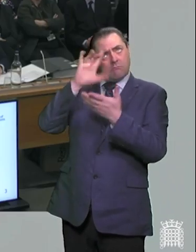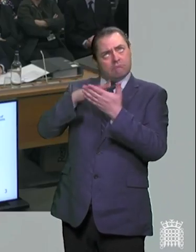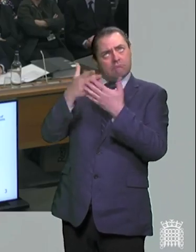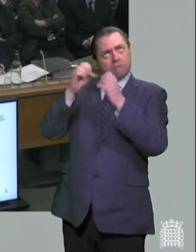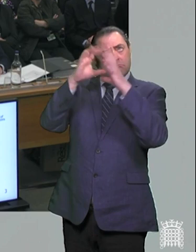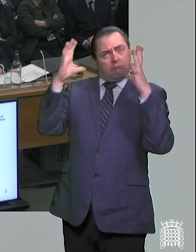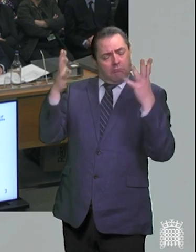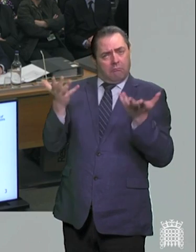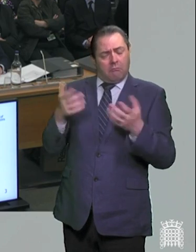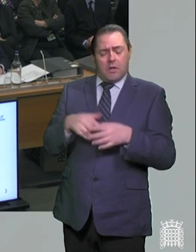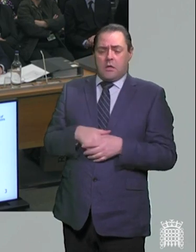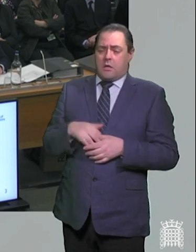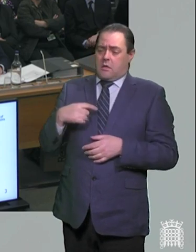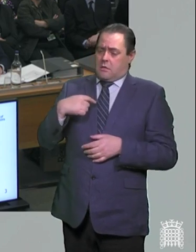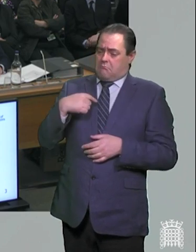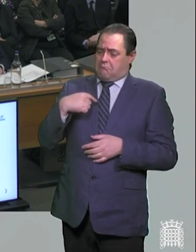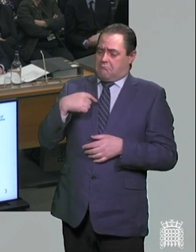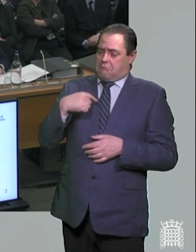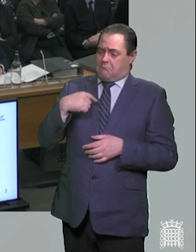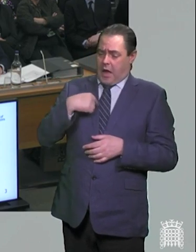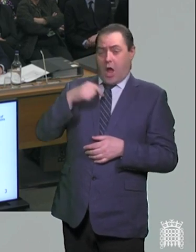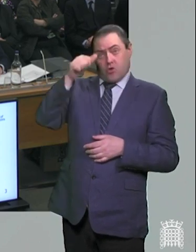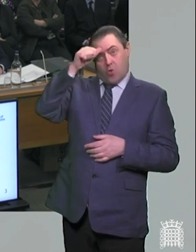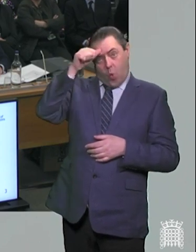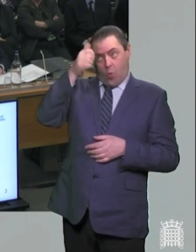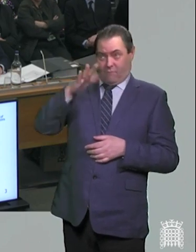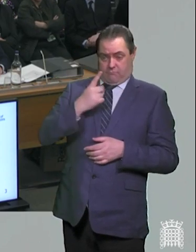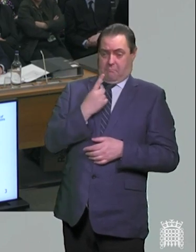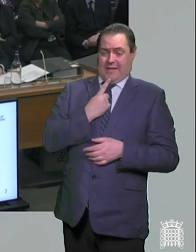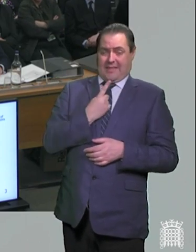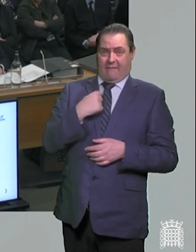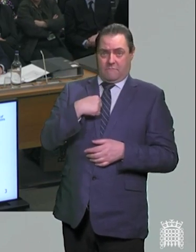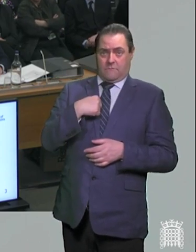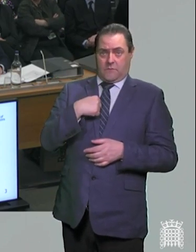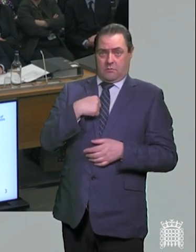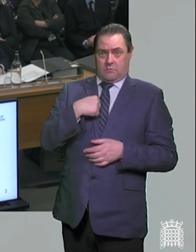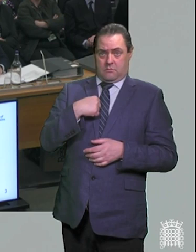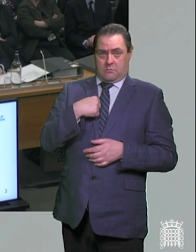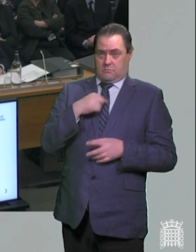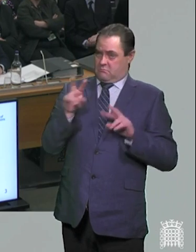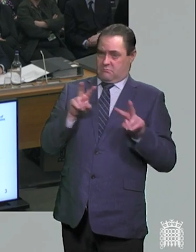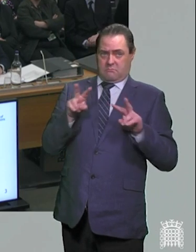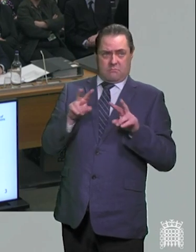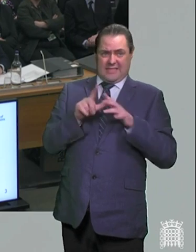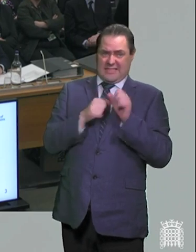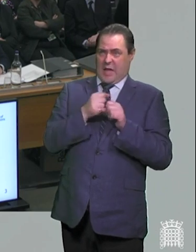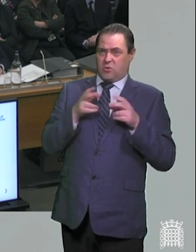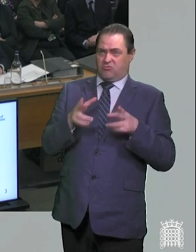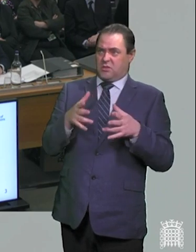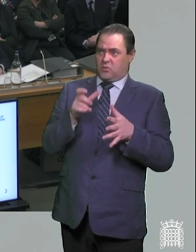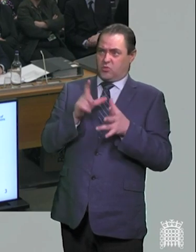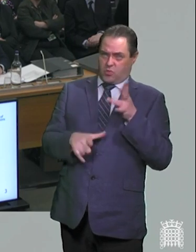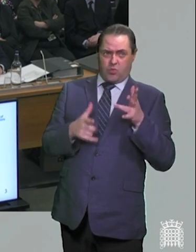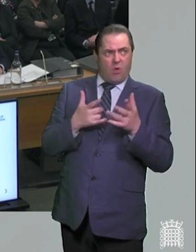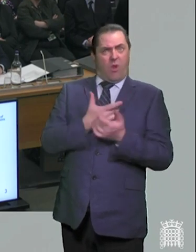answer is that I knew from my direct personal experience that we were doing a huge amount to stop the spread of COVID